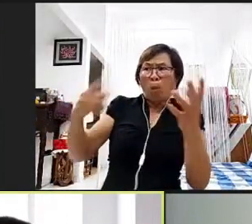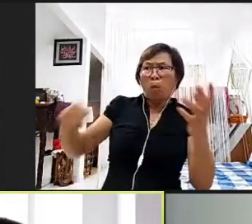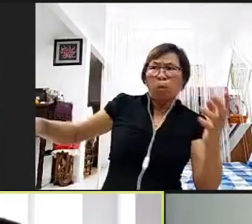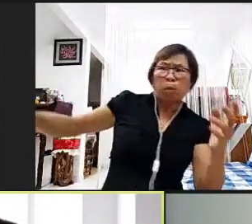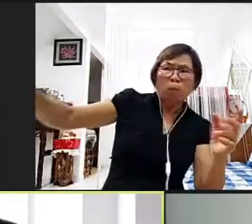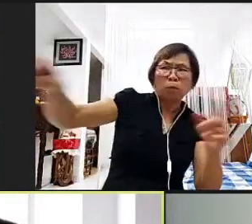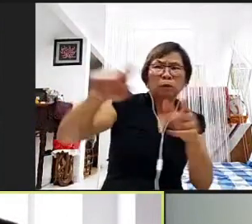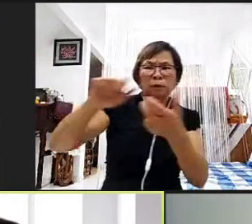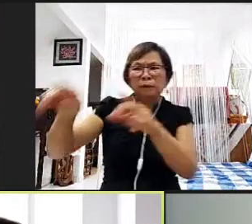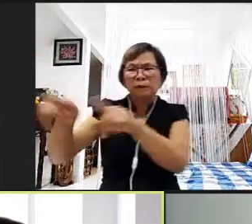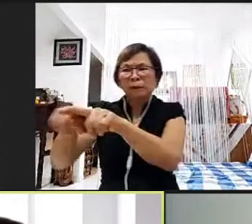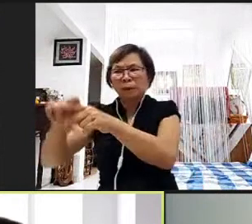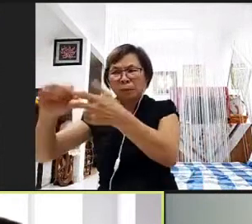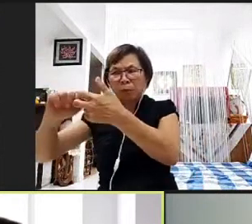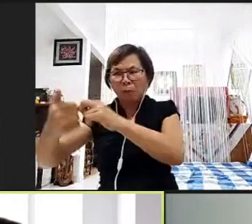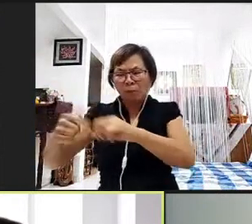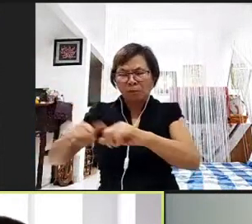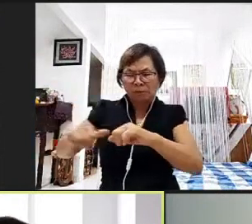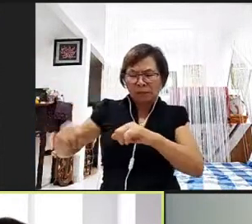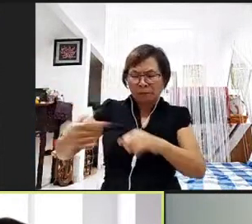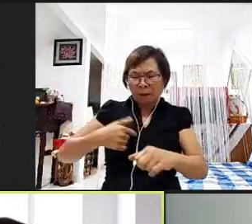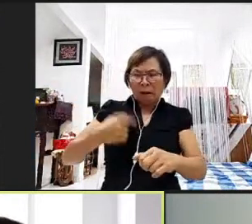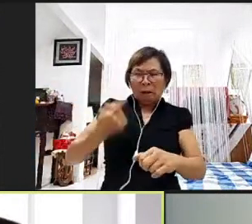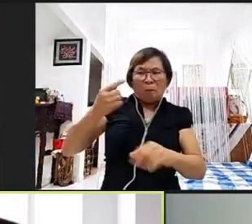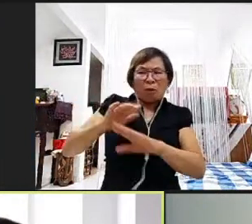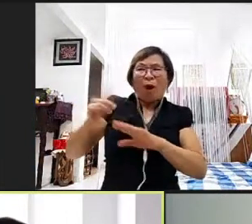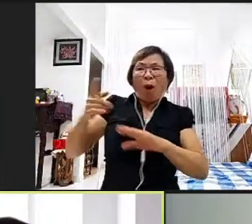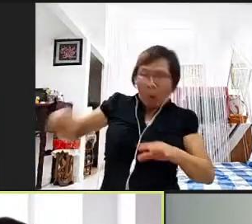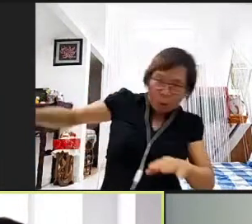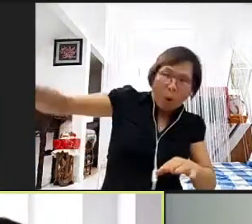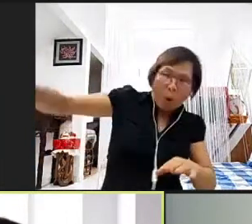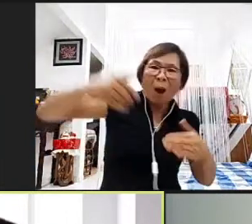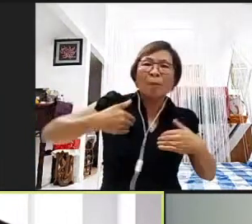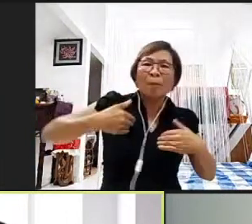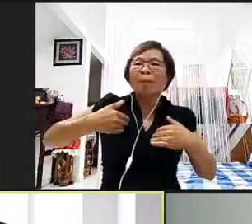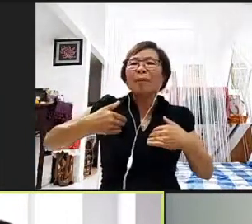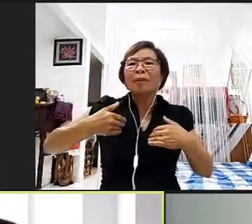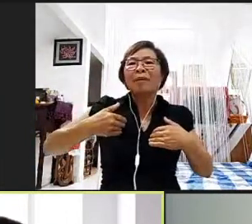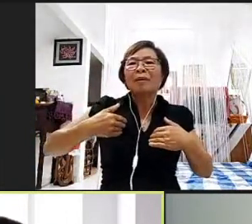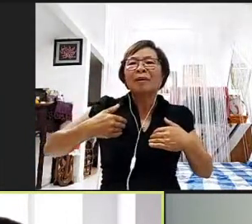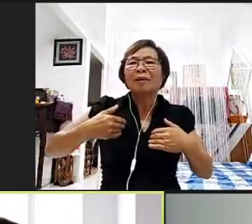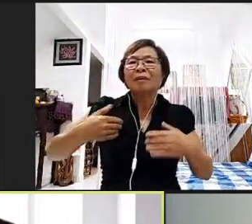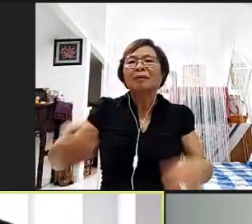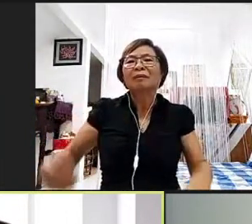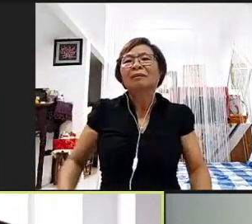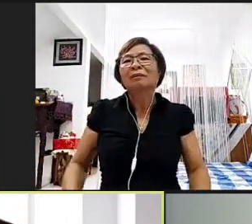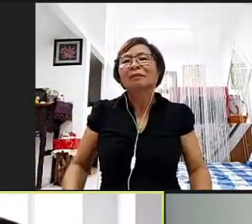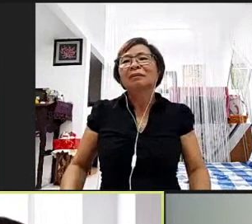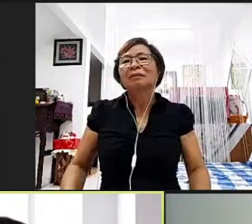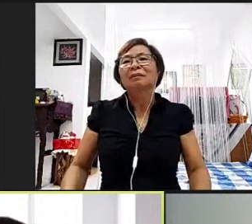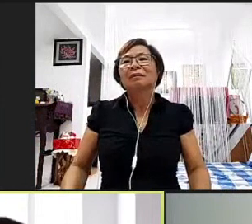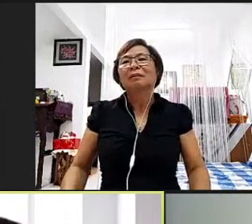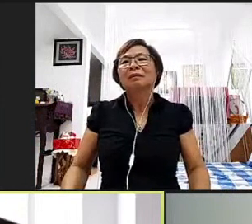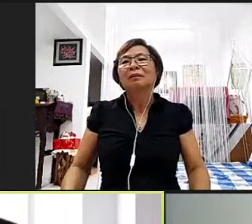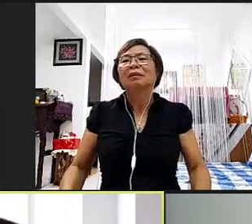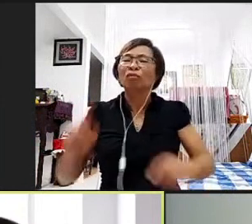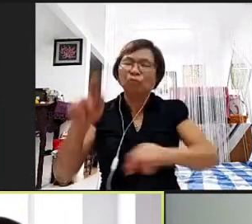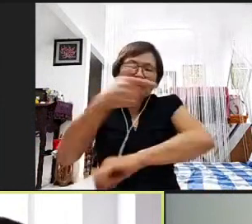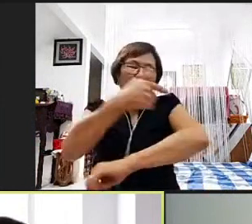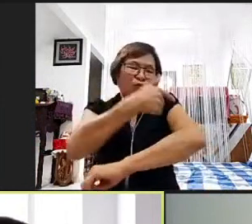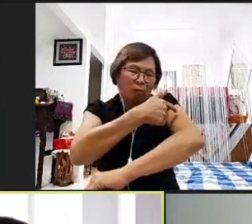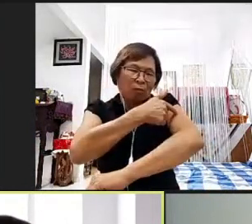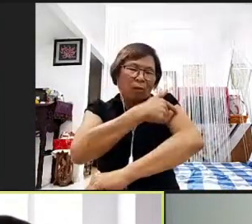problem like us. We can always identify resources, identify help. In a way, going for the vaccine, physical vaccine and mental vaccine